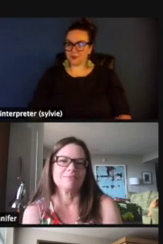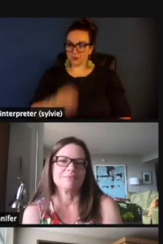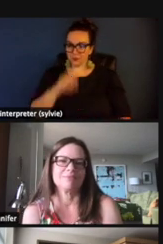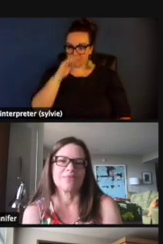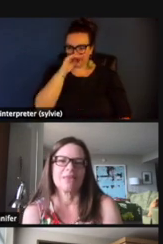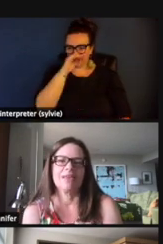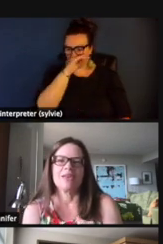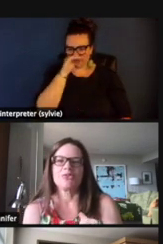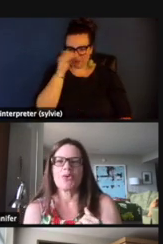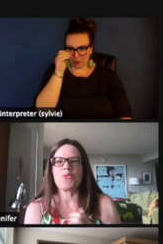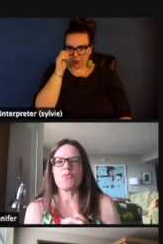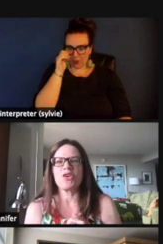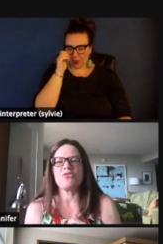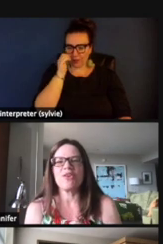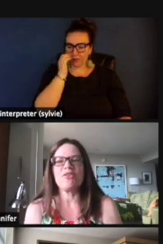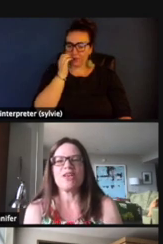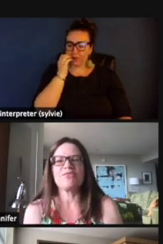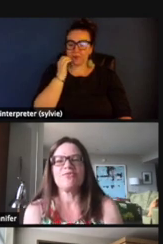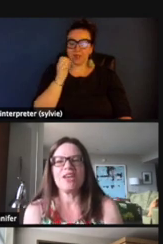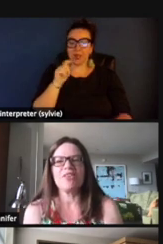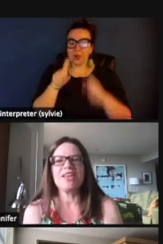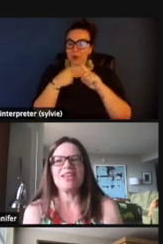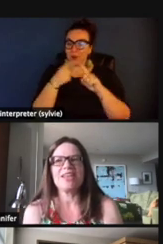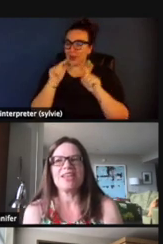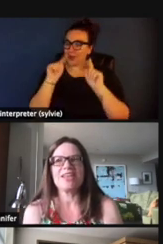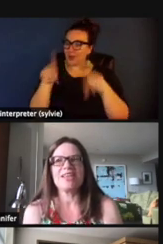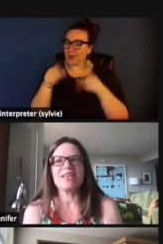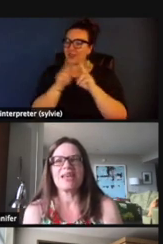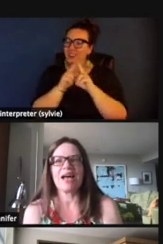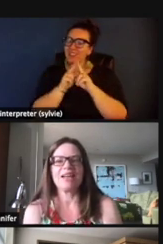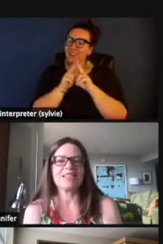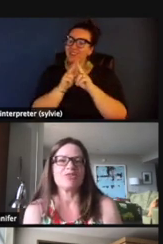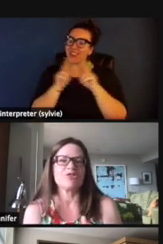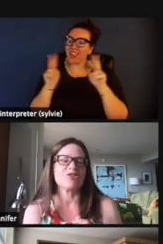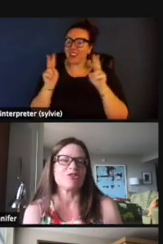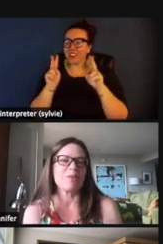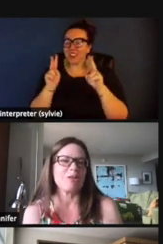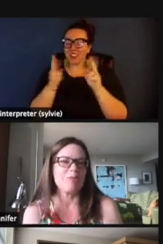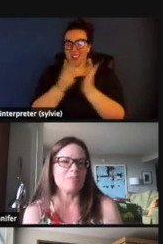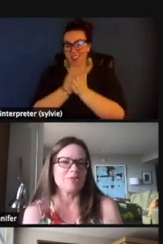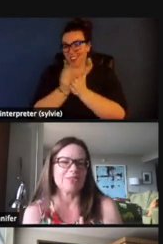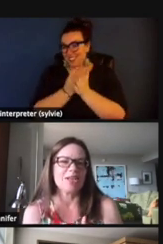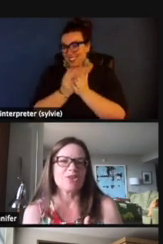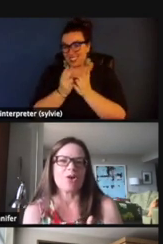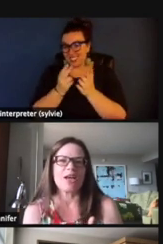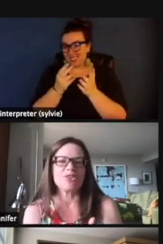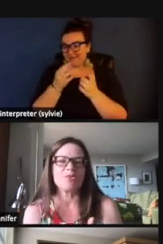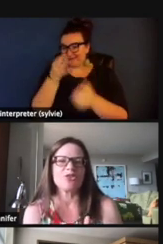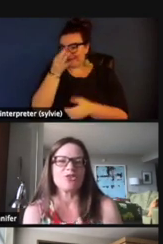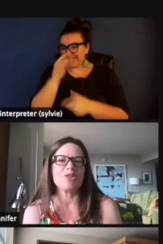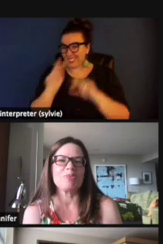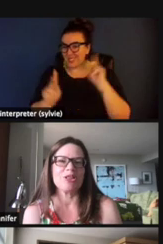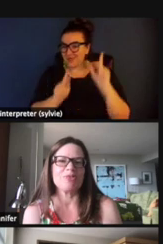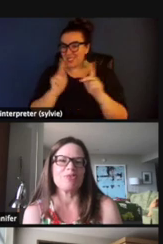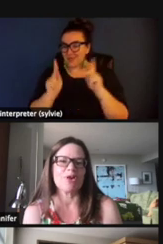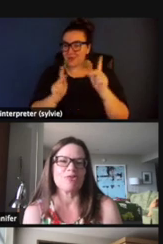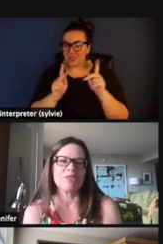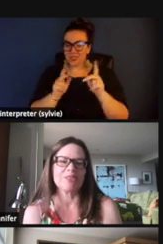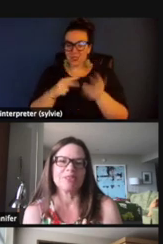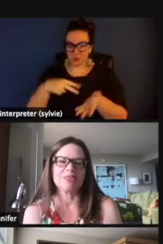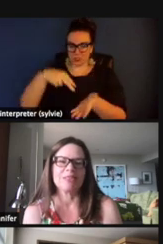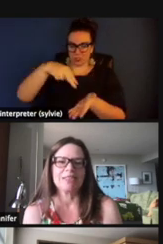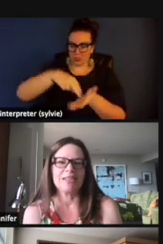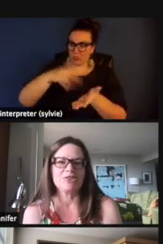Oh. So when you're there, it's very, honestly, there just aren't that many people. So we stood in the middle of the